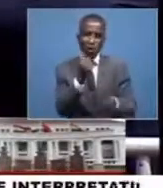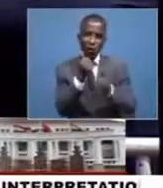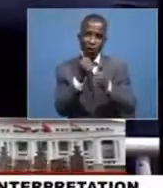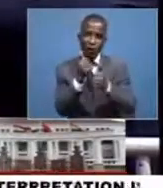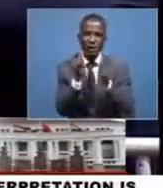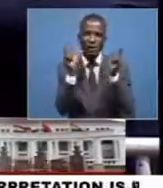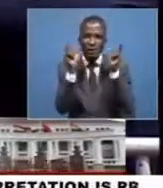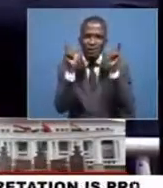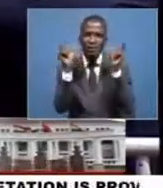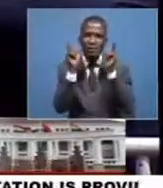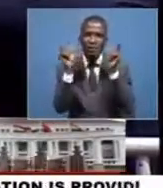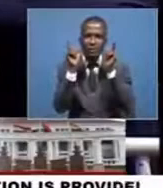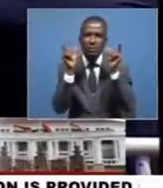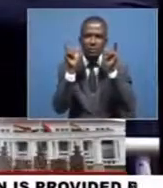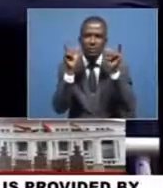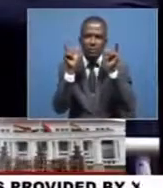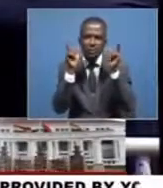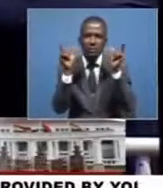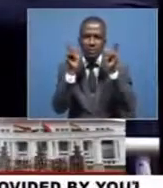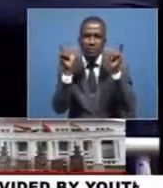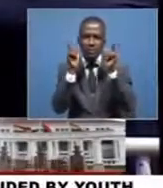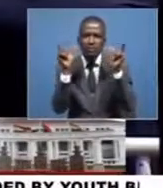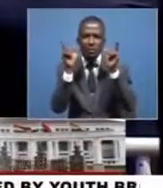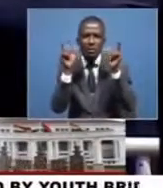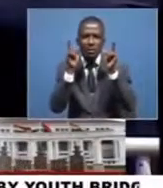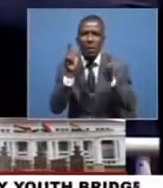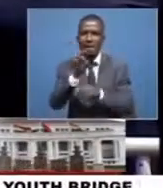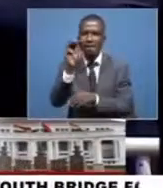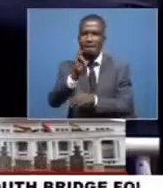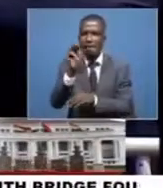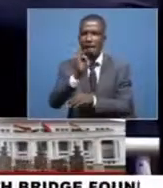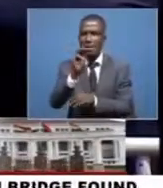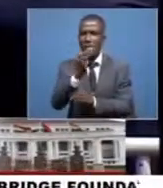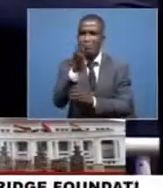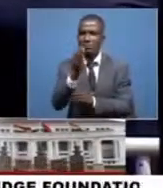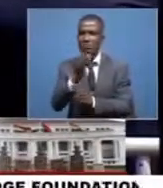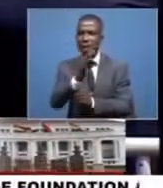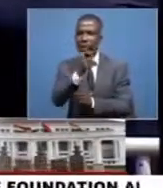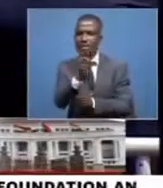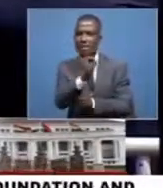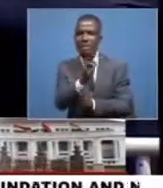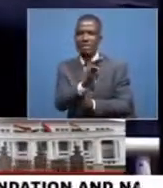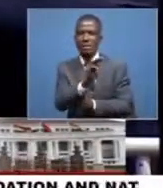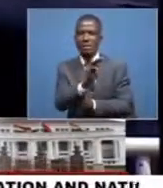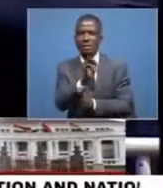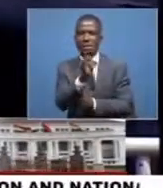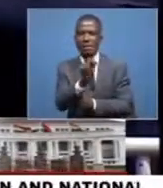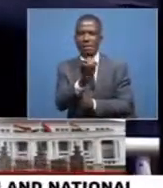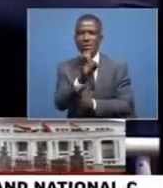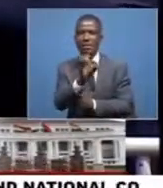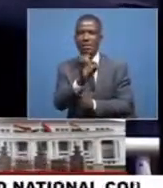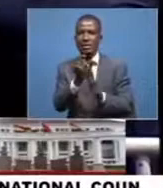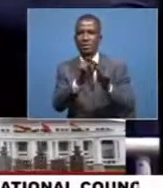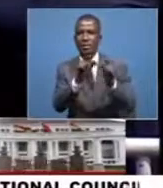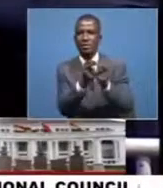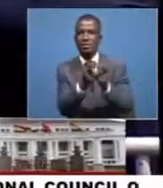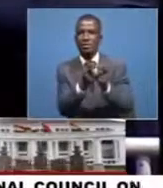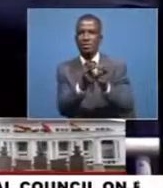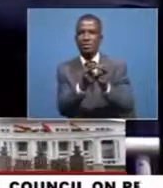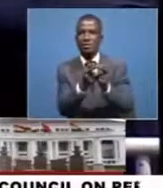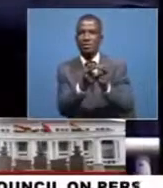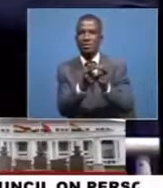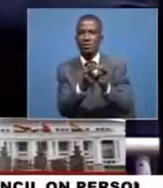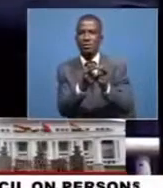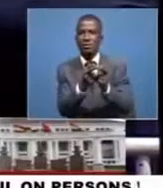proceedings today, and of course, starting from Monday. On Monday, the petitioner closed his case